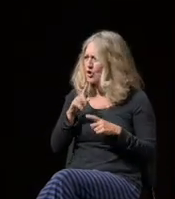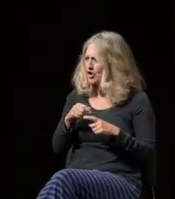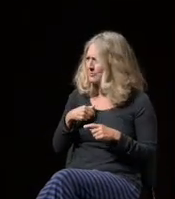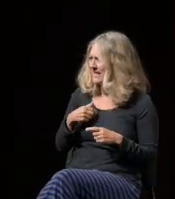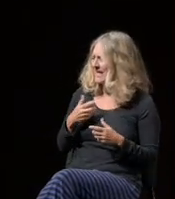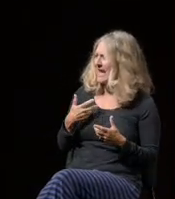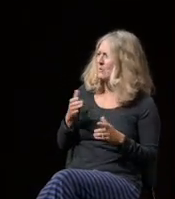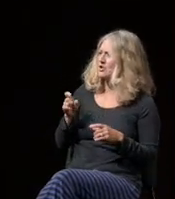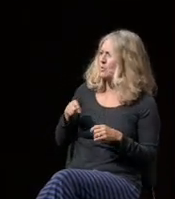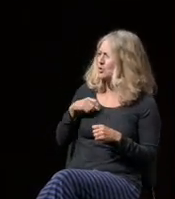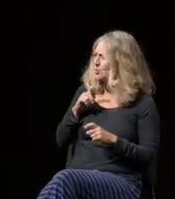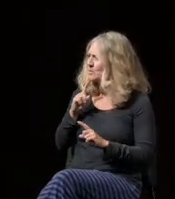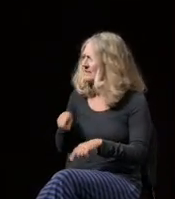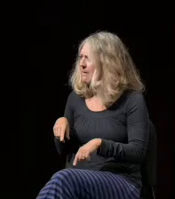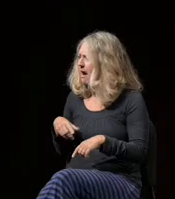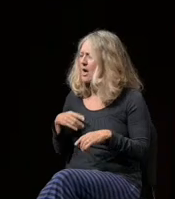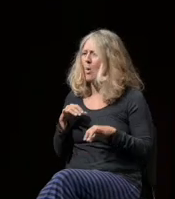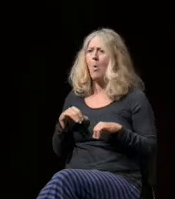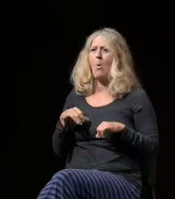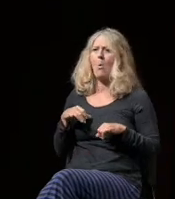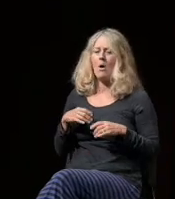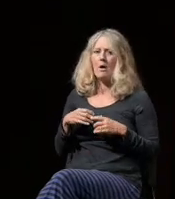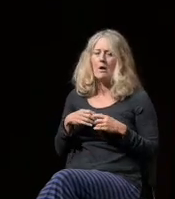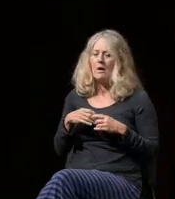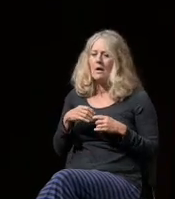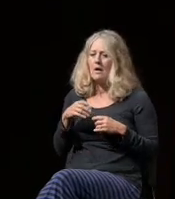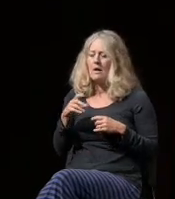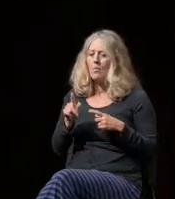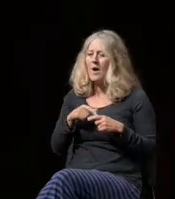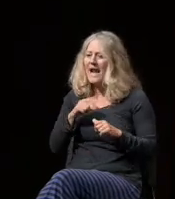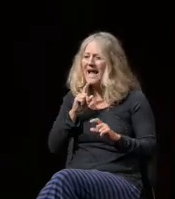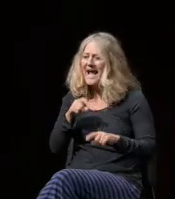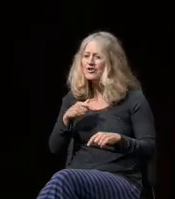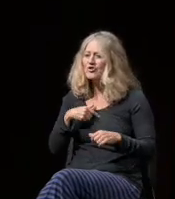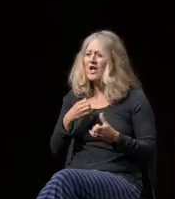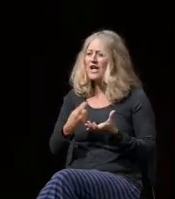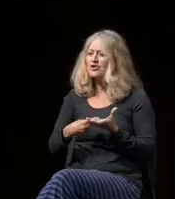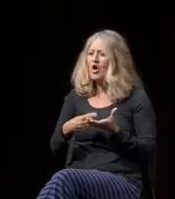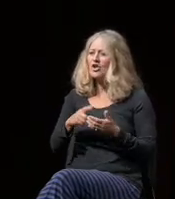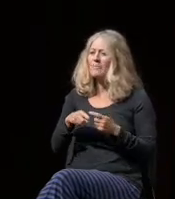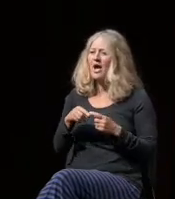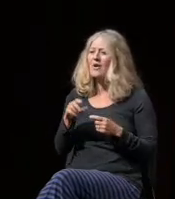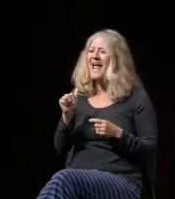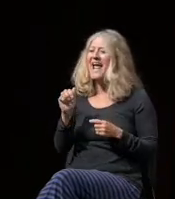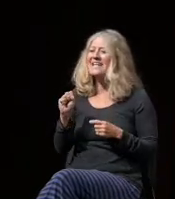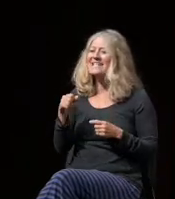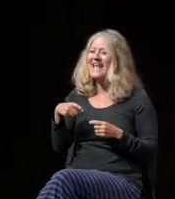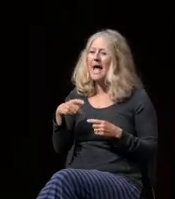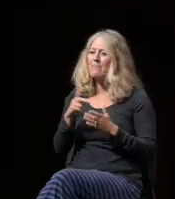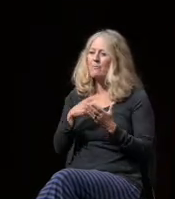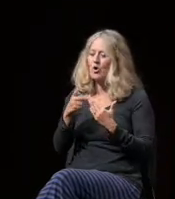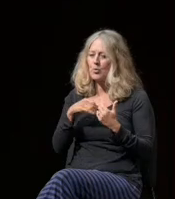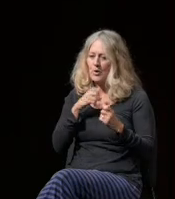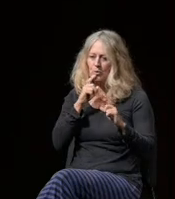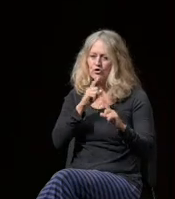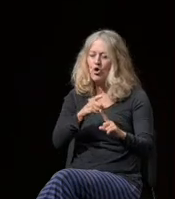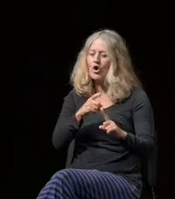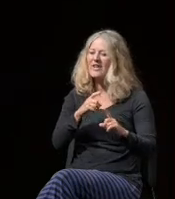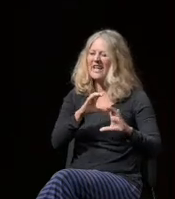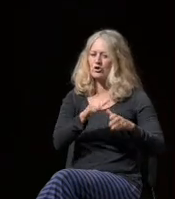I was supposed to say something. And when I answered it, I talked about the ASAP program and how we were targeting certain